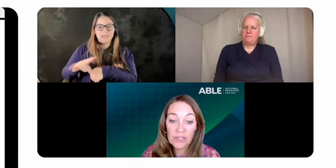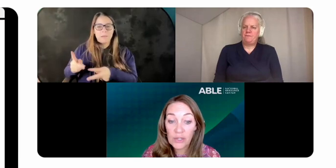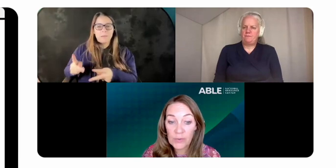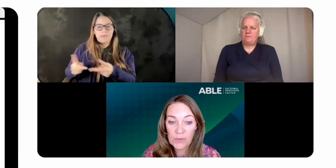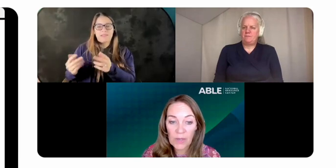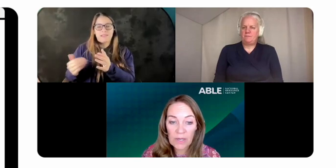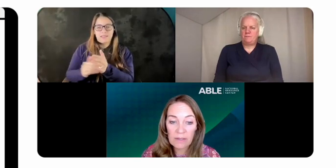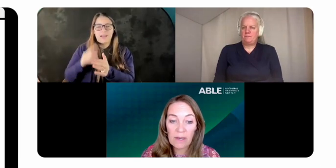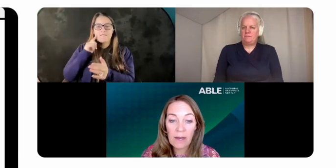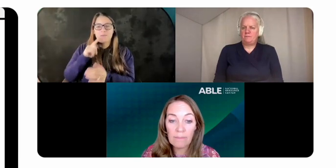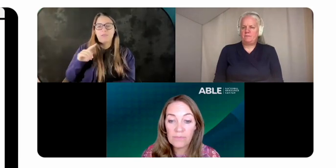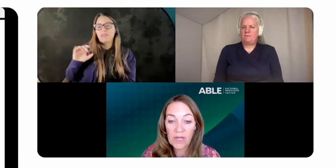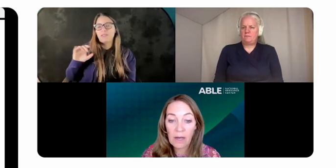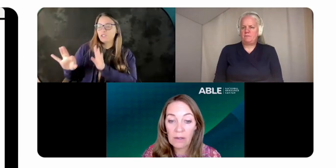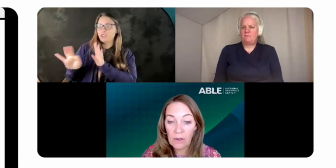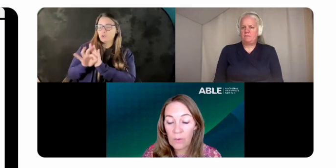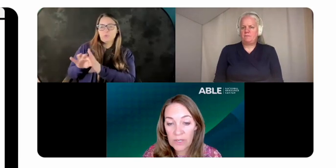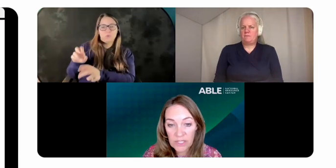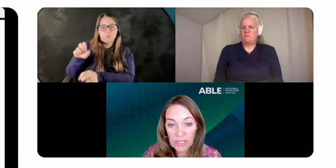again, under the choosework.org